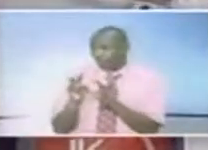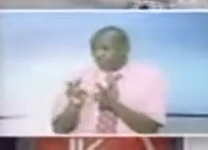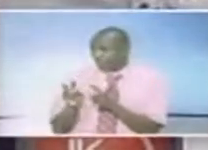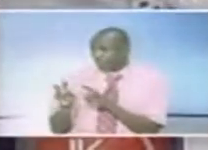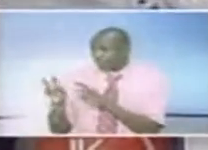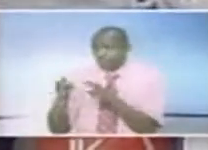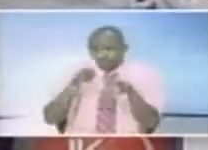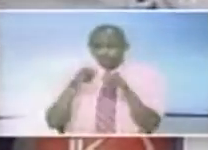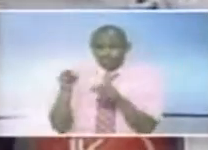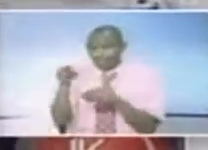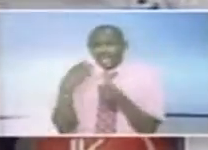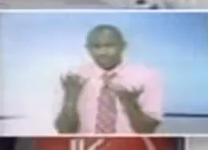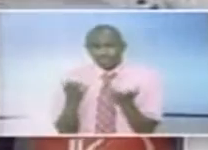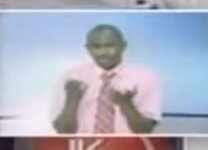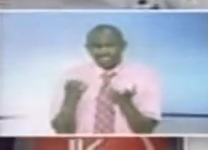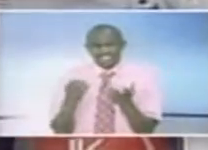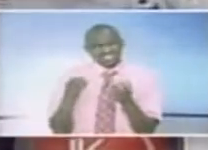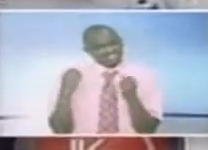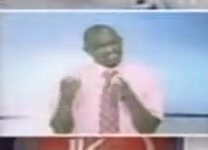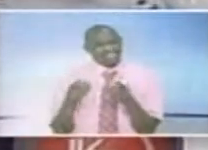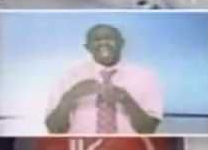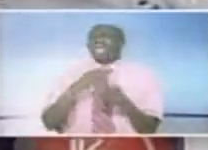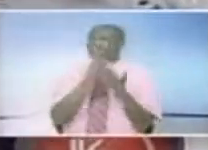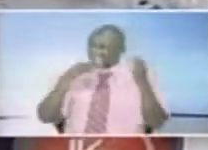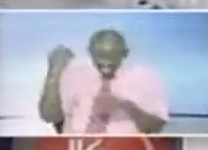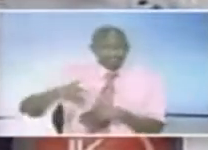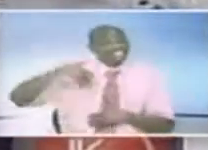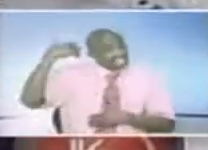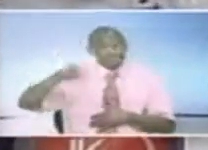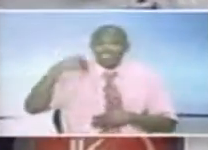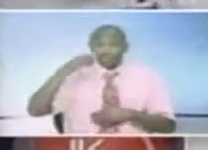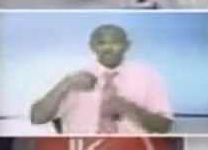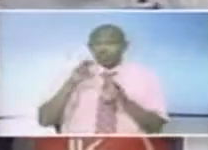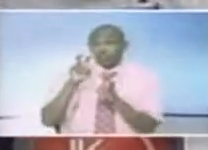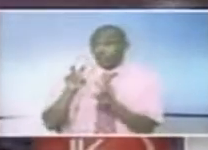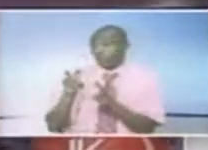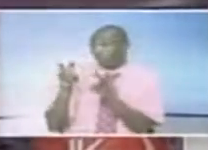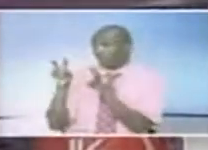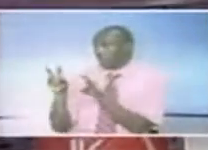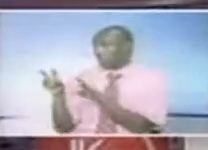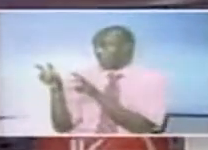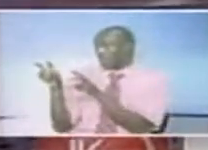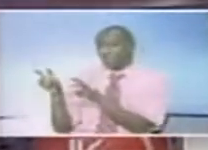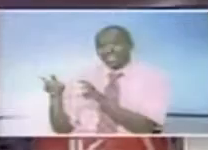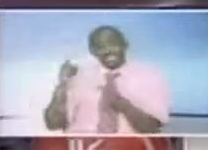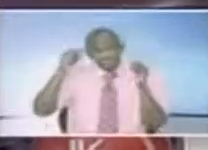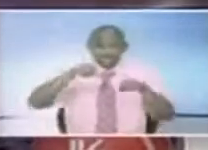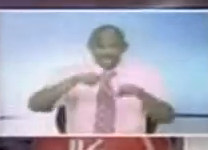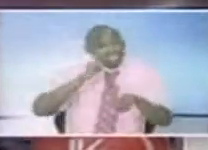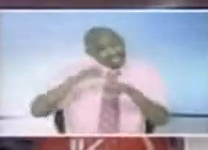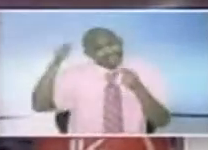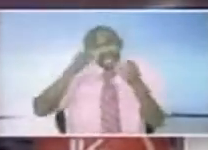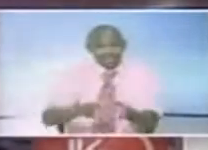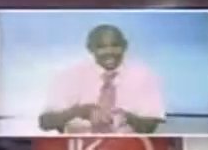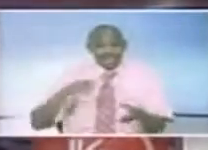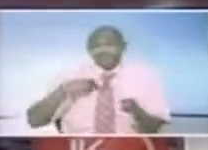a room? Not a room, or every day I get people staring at me. Yeah. Every day, even today as I was coming